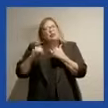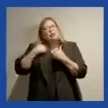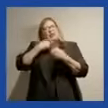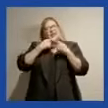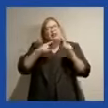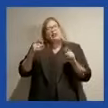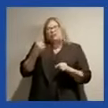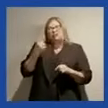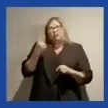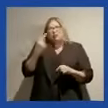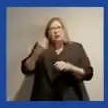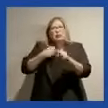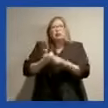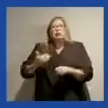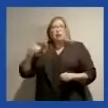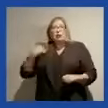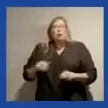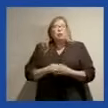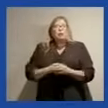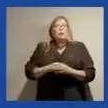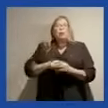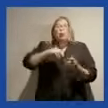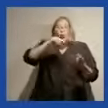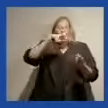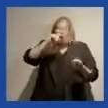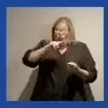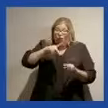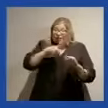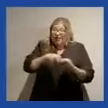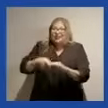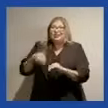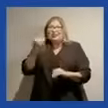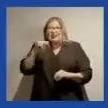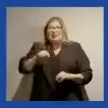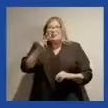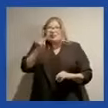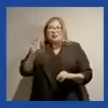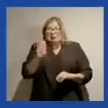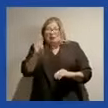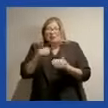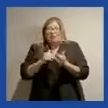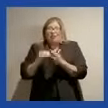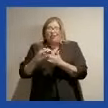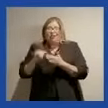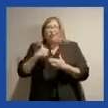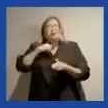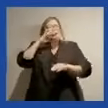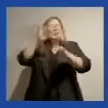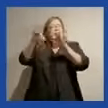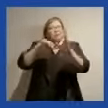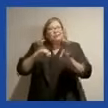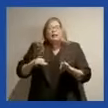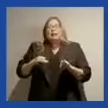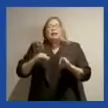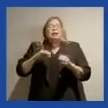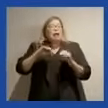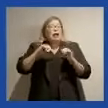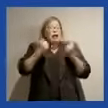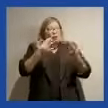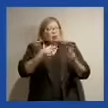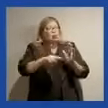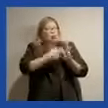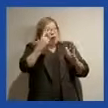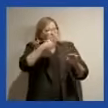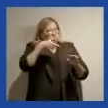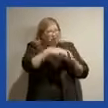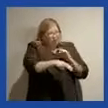so years ago. Reductions of $15.2 billion. We'll talk about those reductions in the context of being one-time versus ongoing. And we're talking